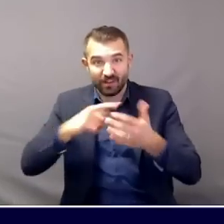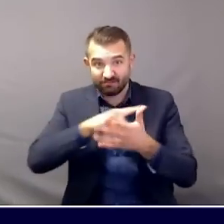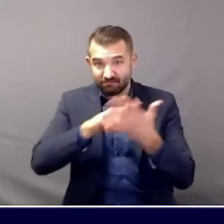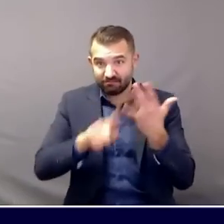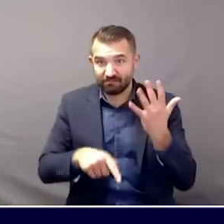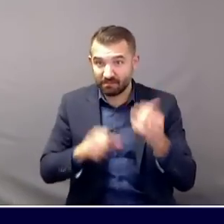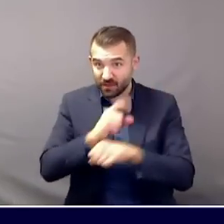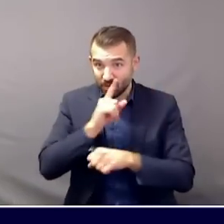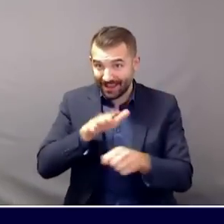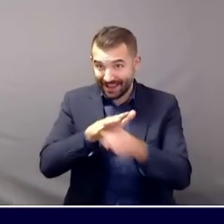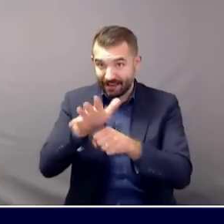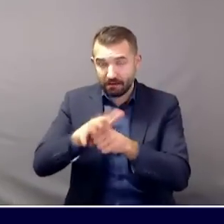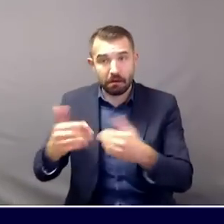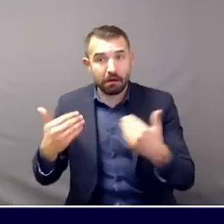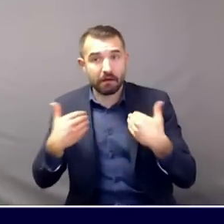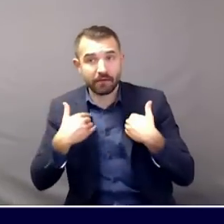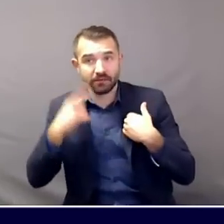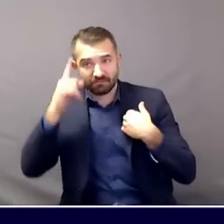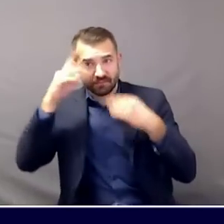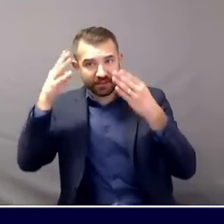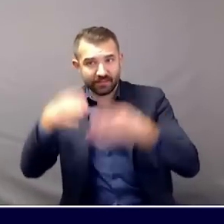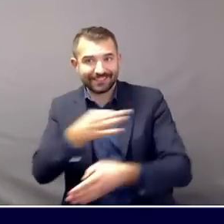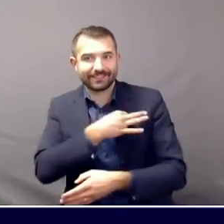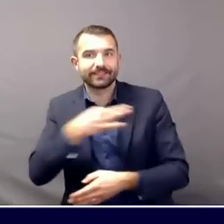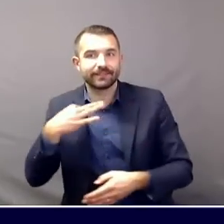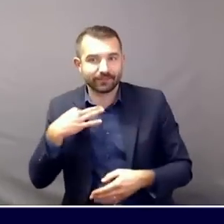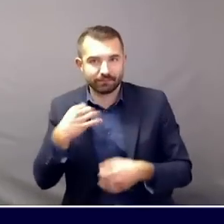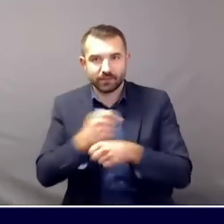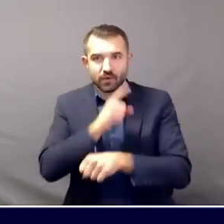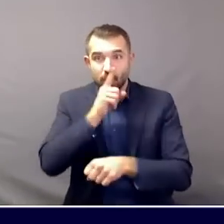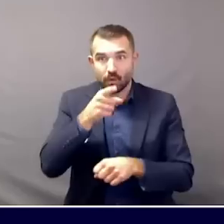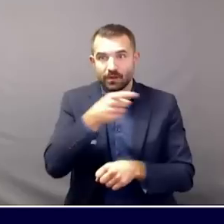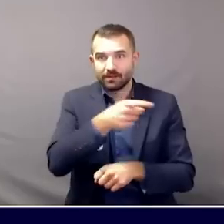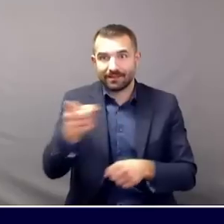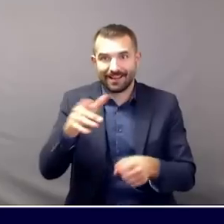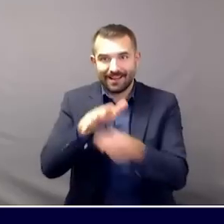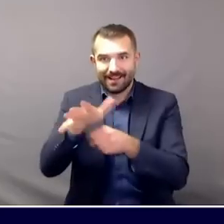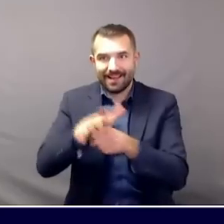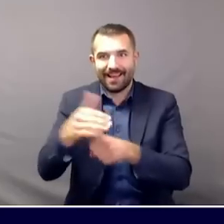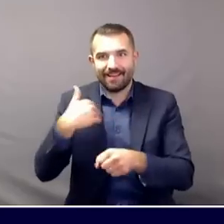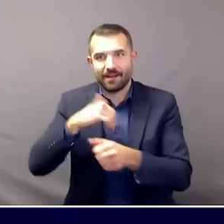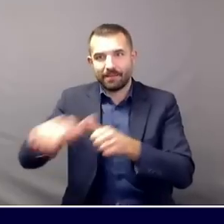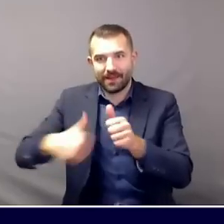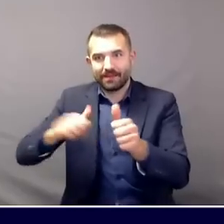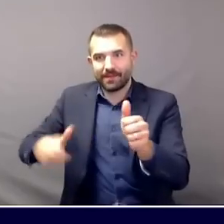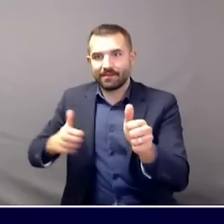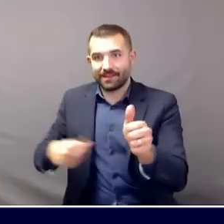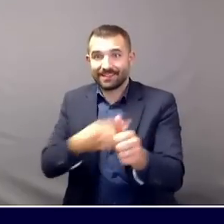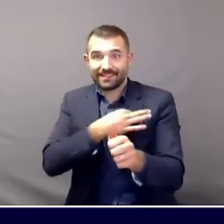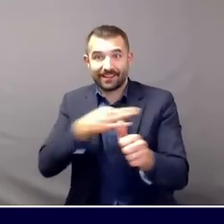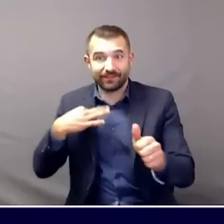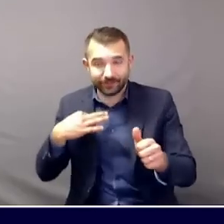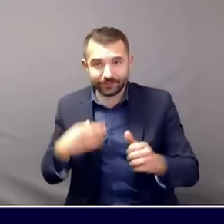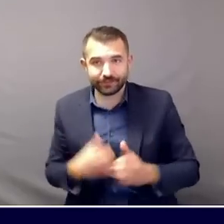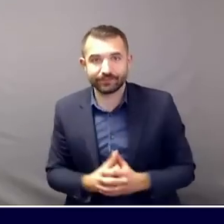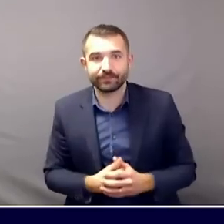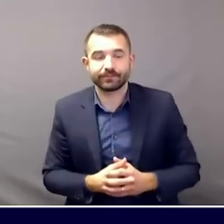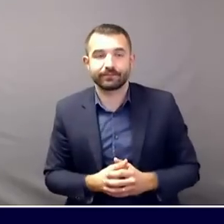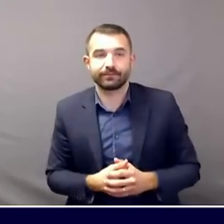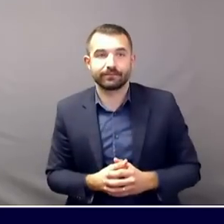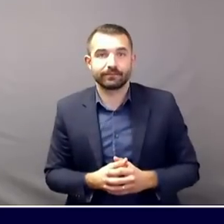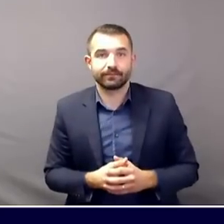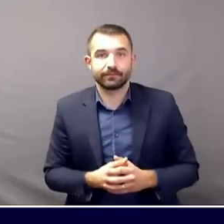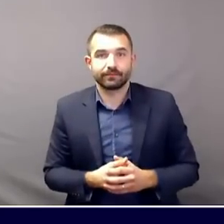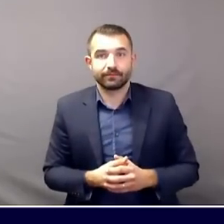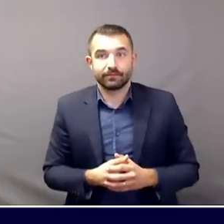And one of the lessons we've learned is that, going back to an earlier question, one of the